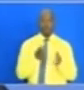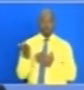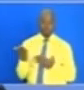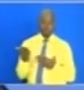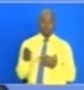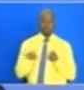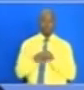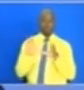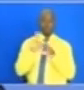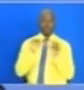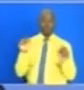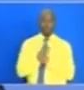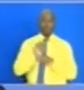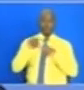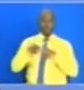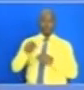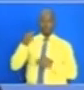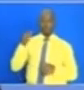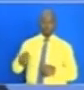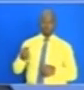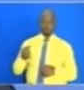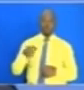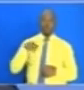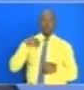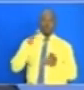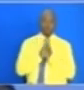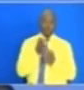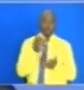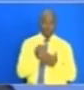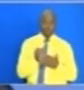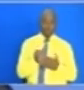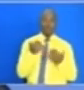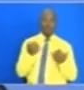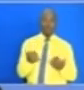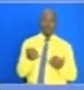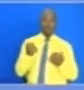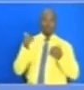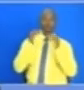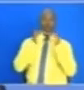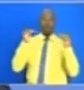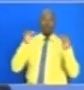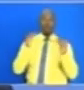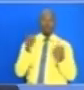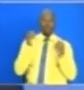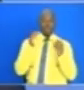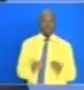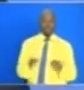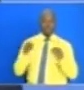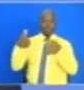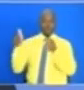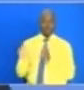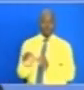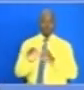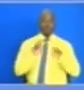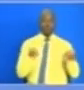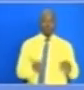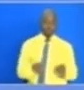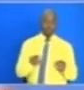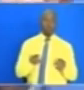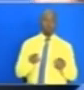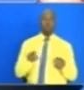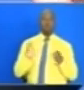a president, I will not sit back. Okay. But with money, the sky will be the limit. You know what? Even classrooms, through